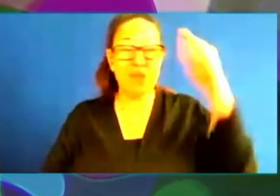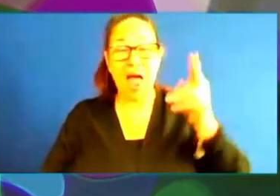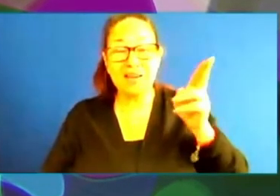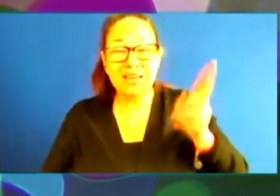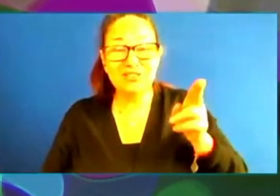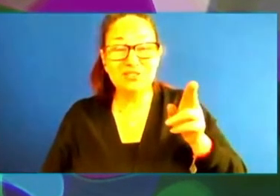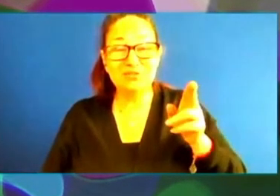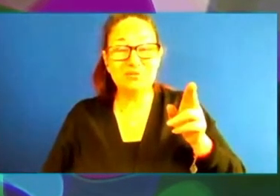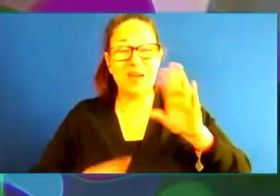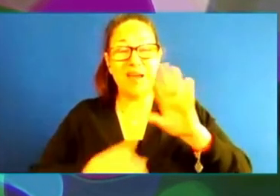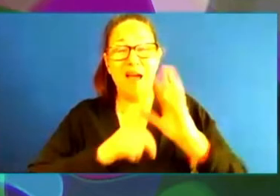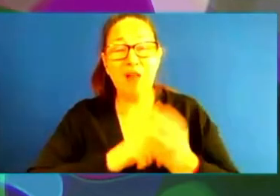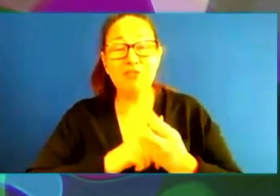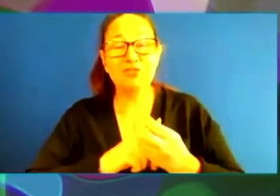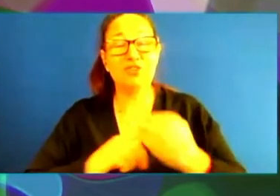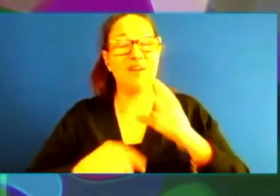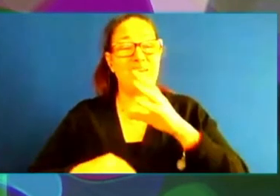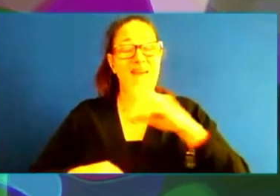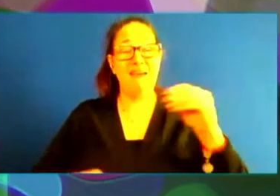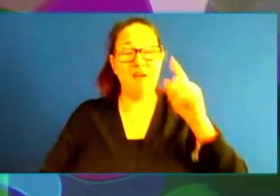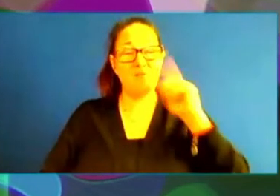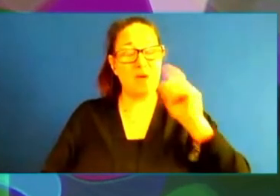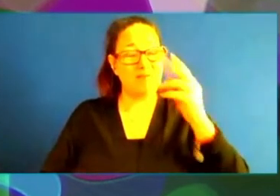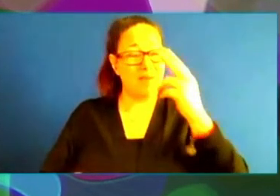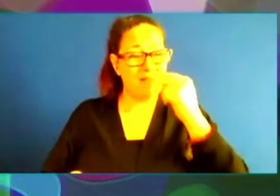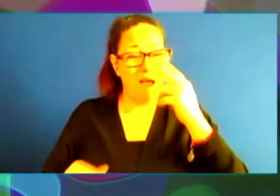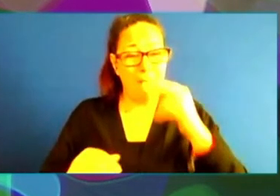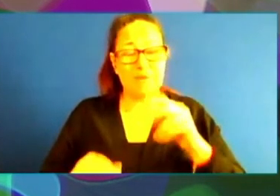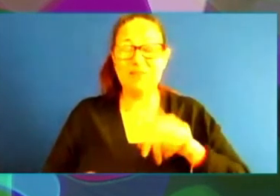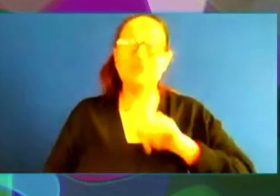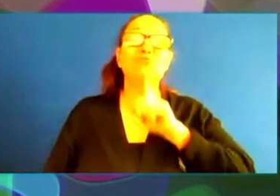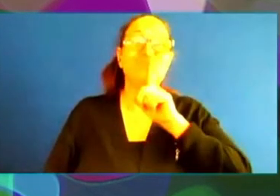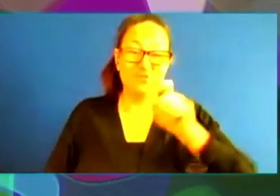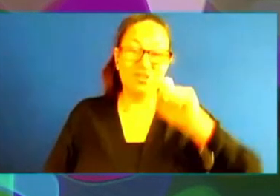culture, and comics. So that's what's really cool.